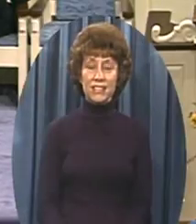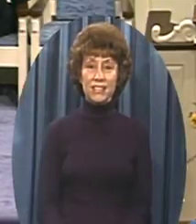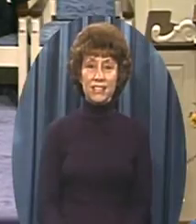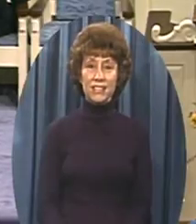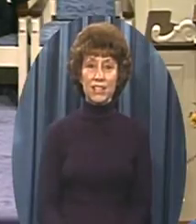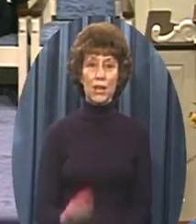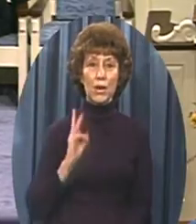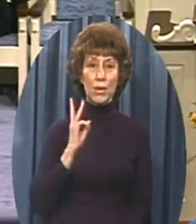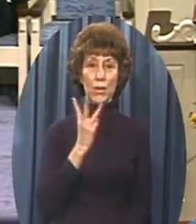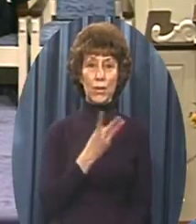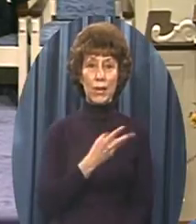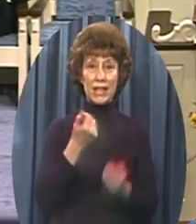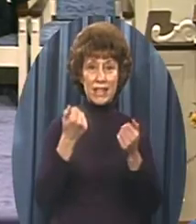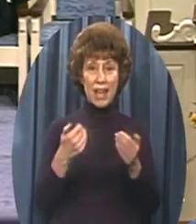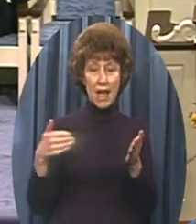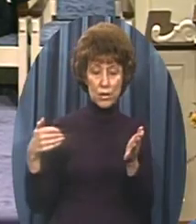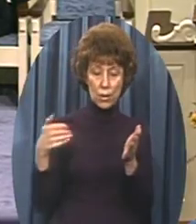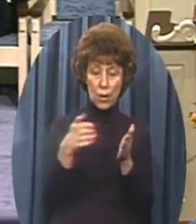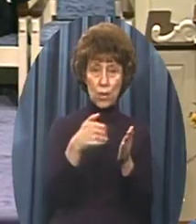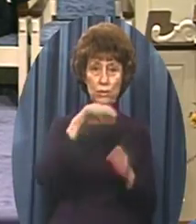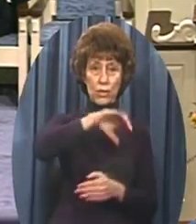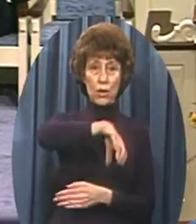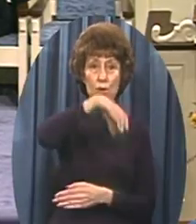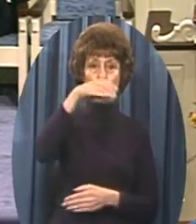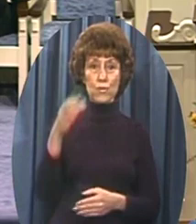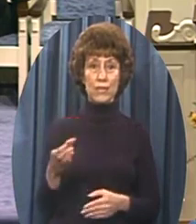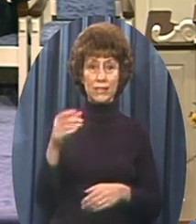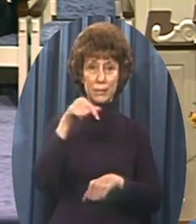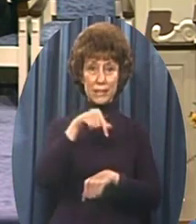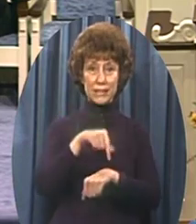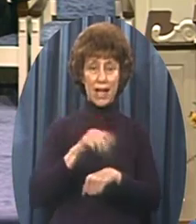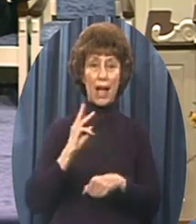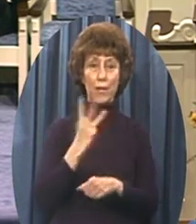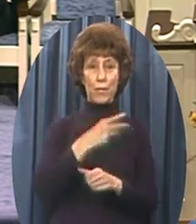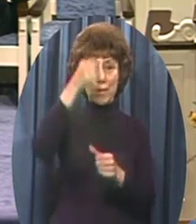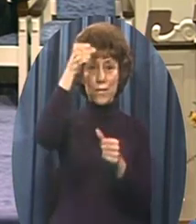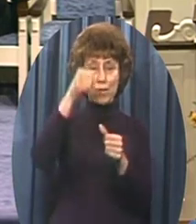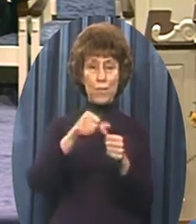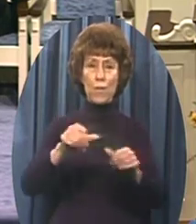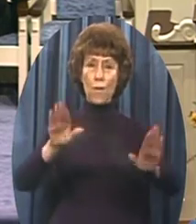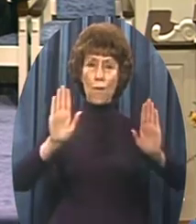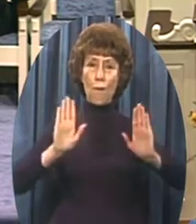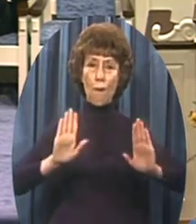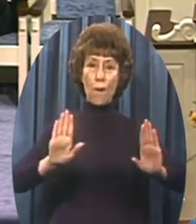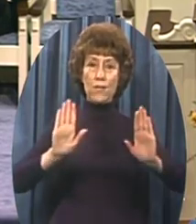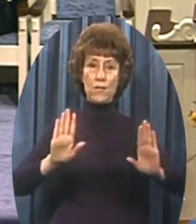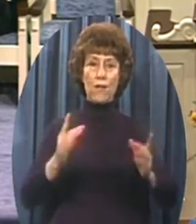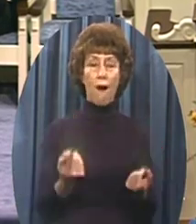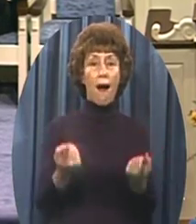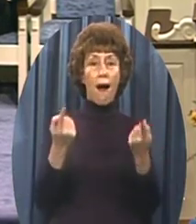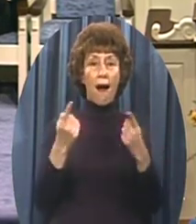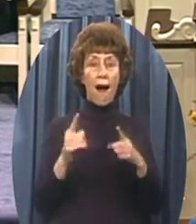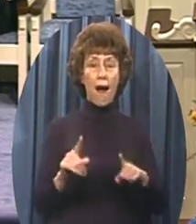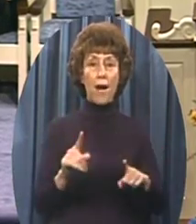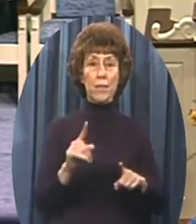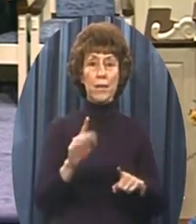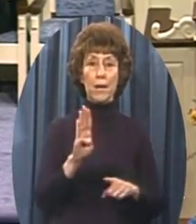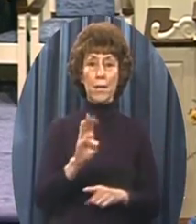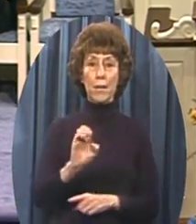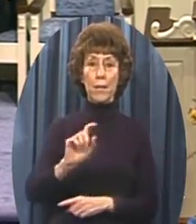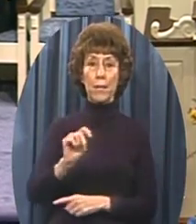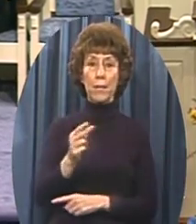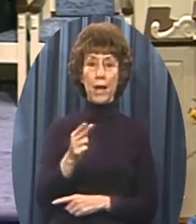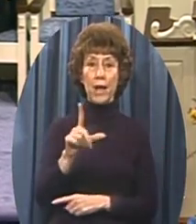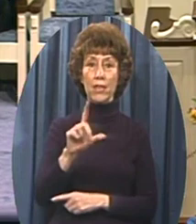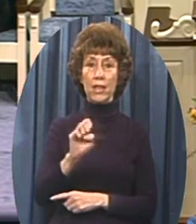We are approaching Christmas time when we remember that wonderful occasion that happened in the Bethlehem manger 2,000 years